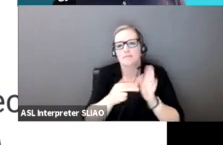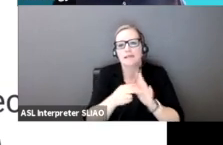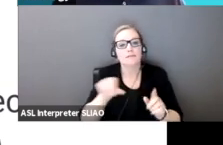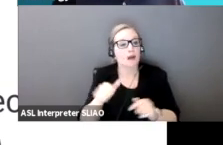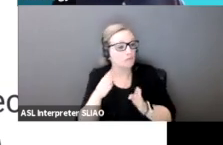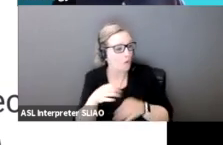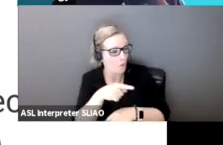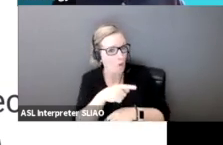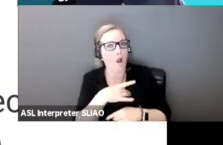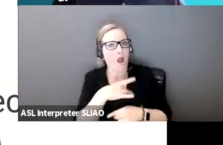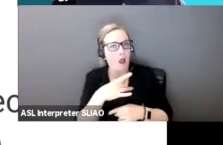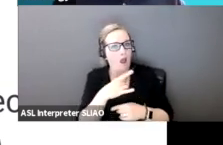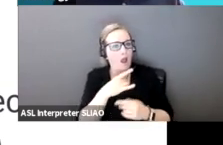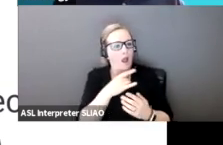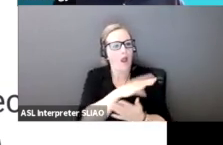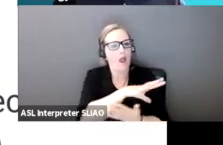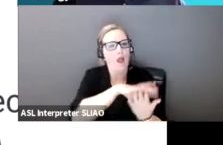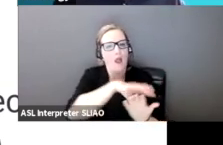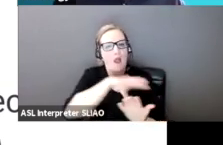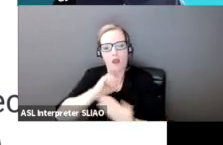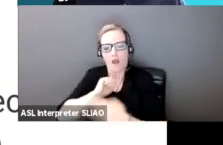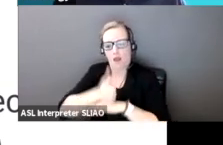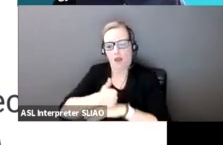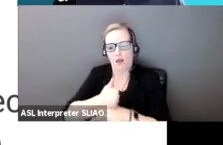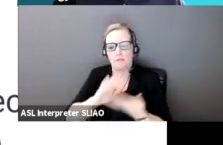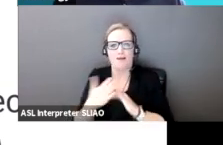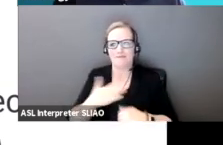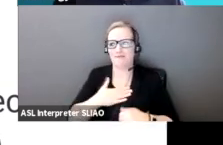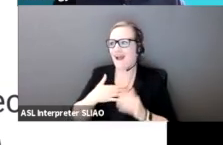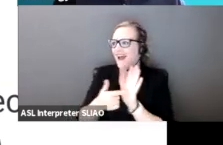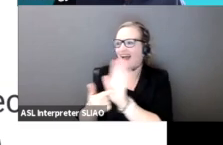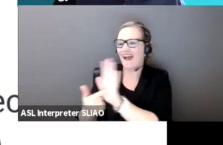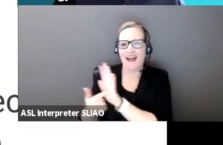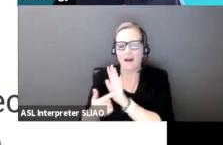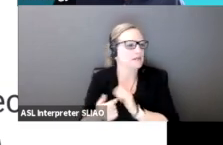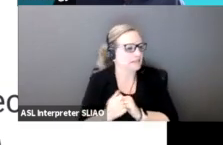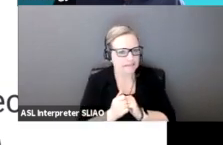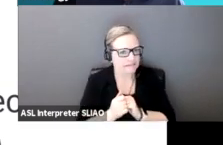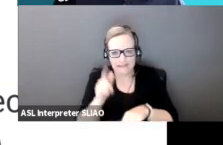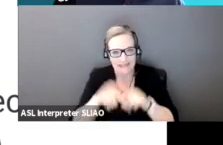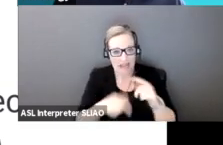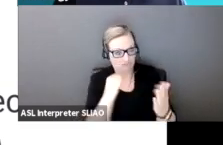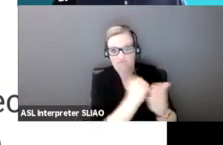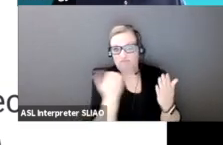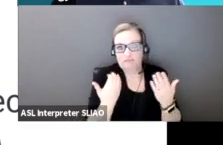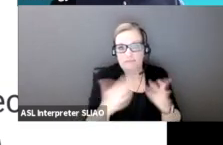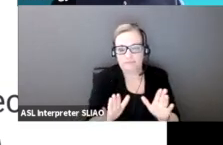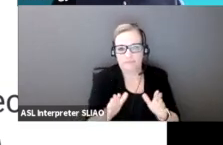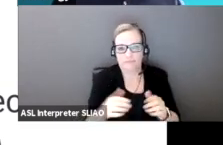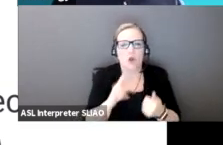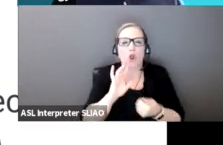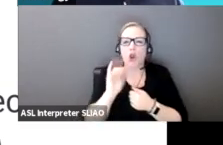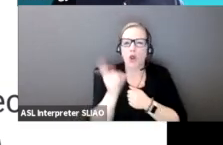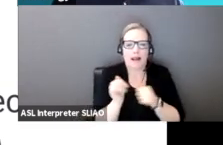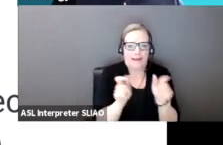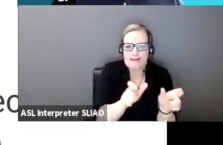have some element of control and ability to exclude others from doing things to it. And then the